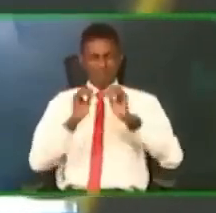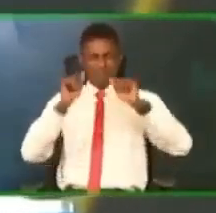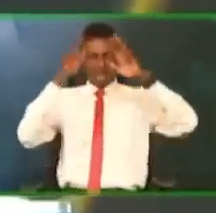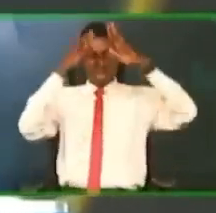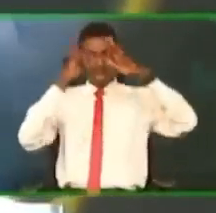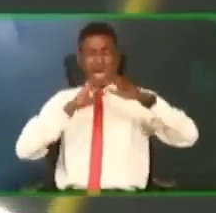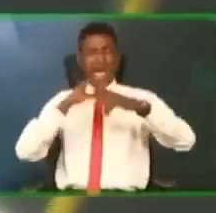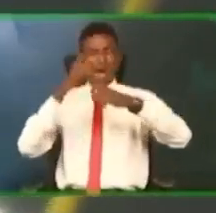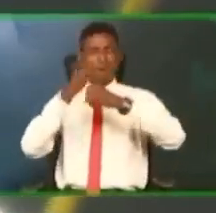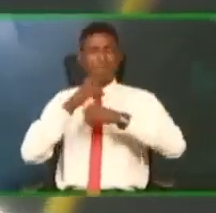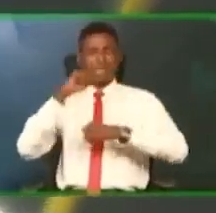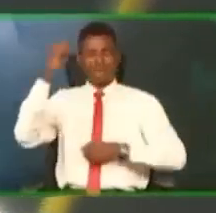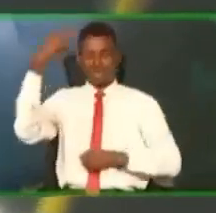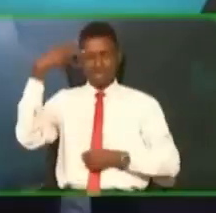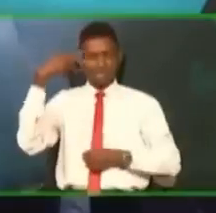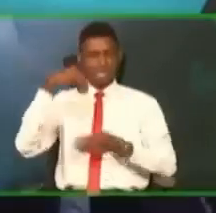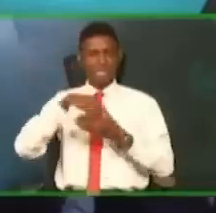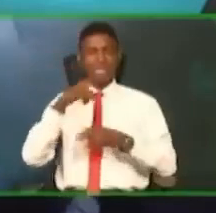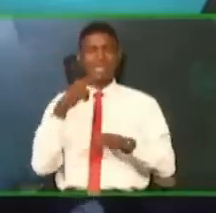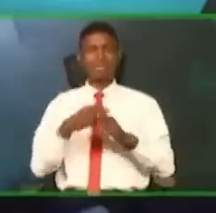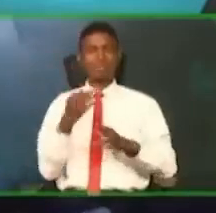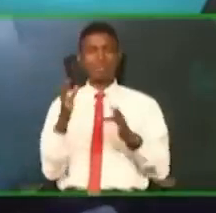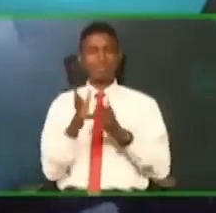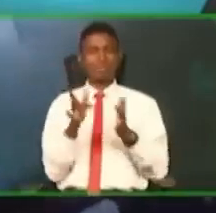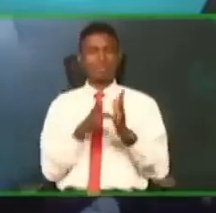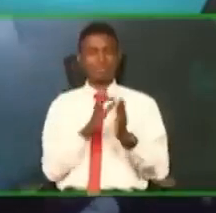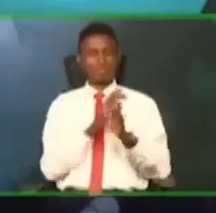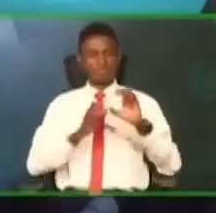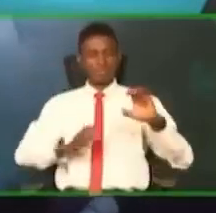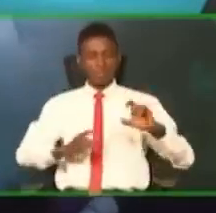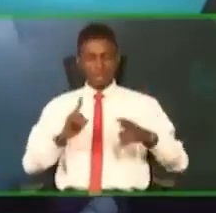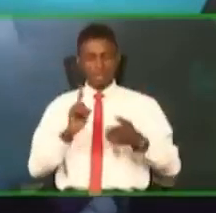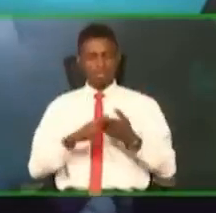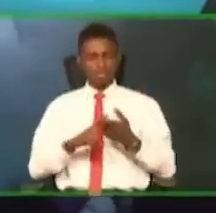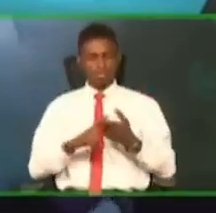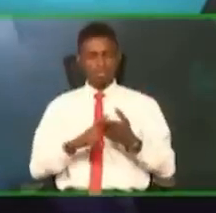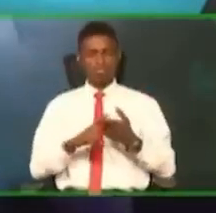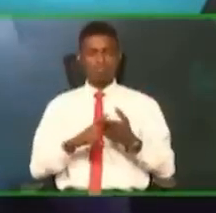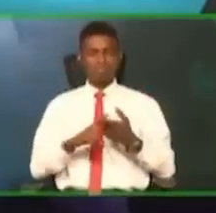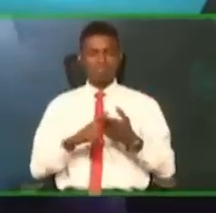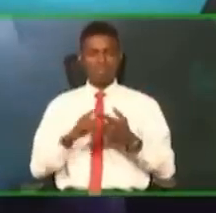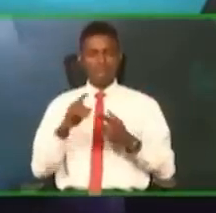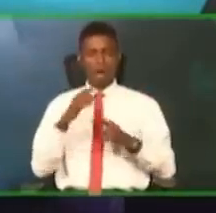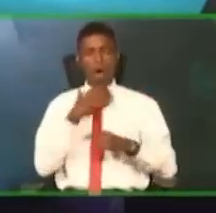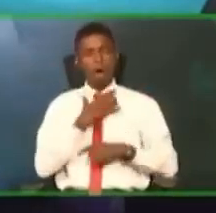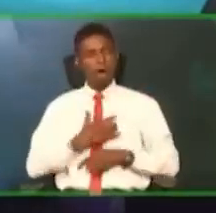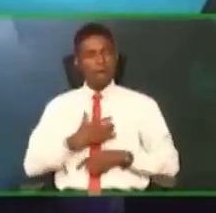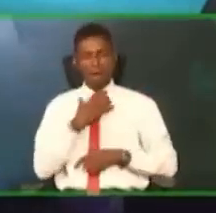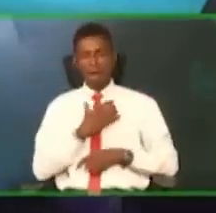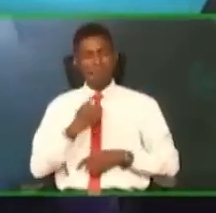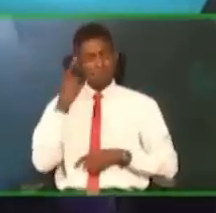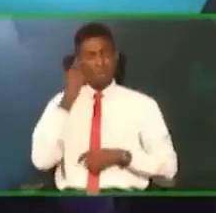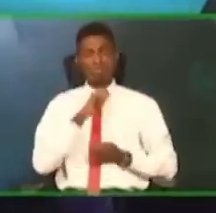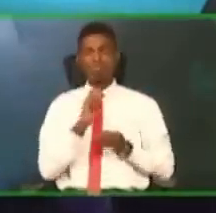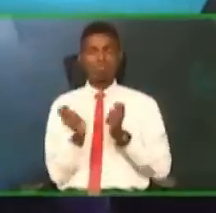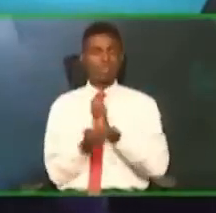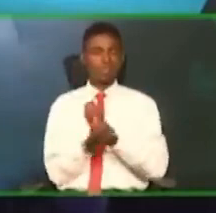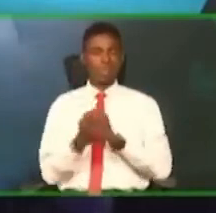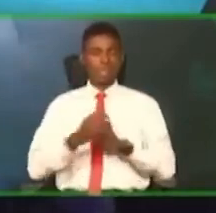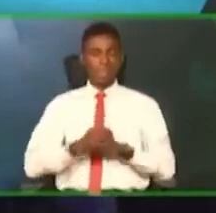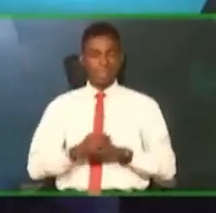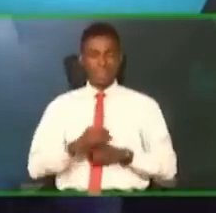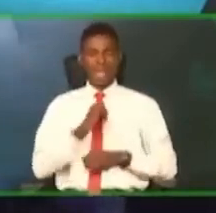pray. I obtain grace in the name of Jesus to contend for transformation by the word. Go ahead and pray.